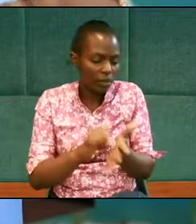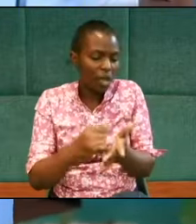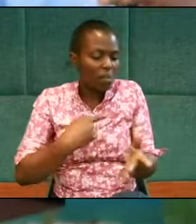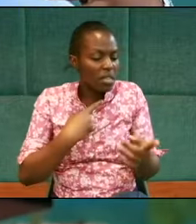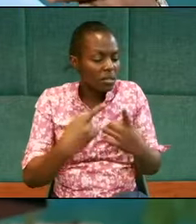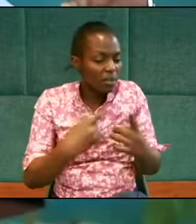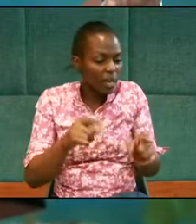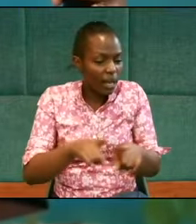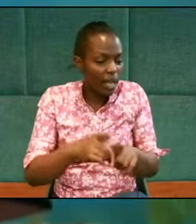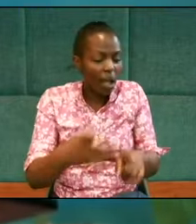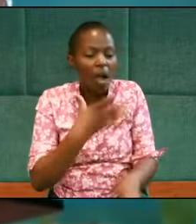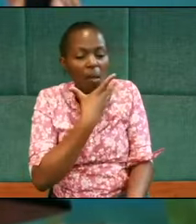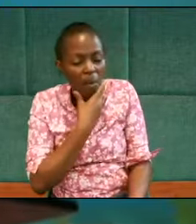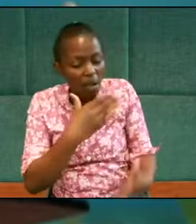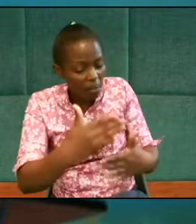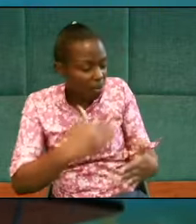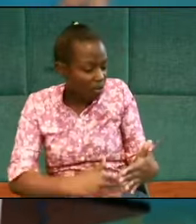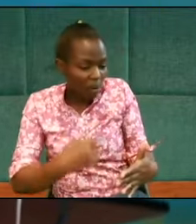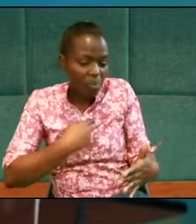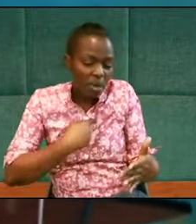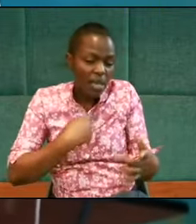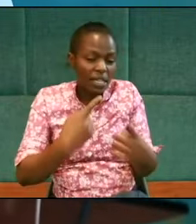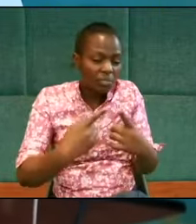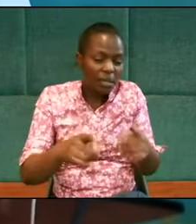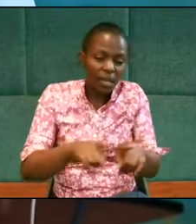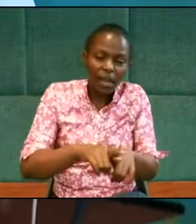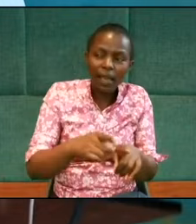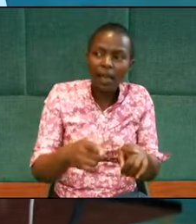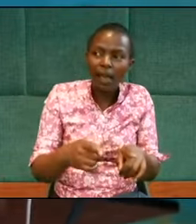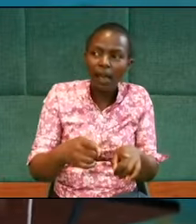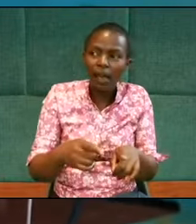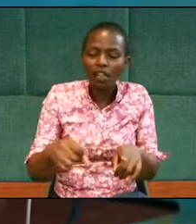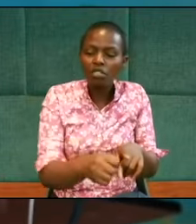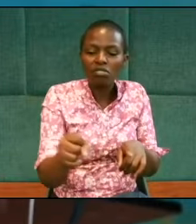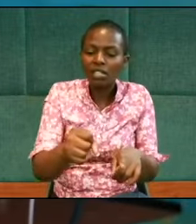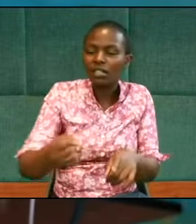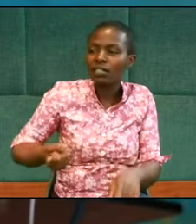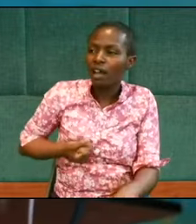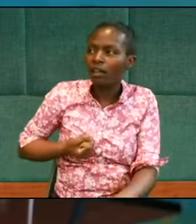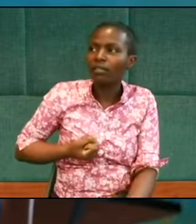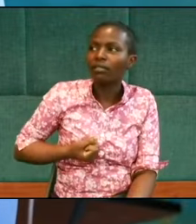gentleman before I start to speak like a street guy. So just allow me.